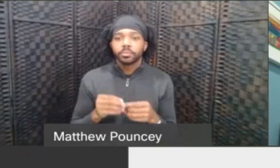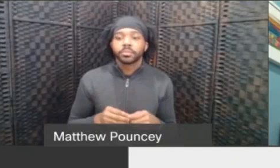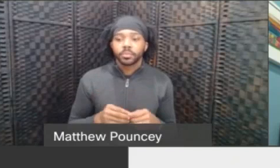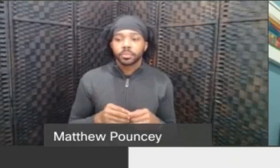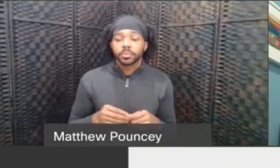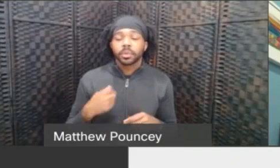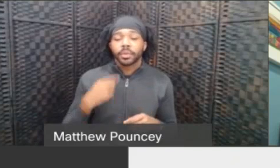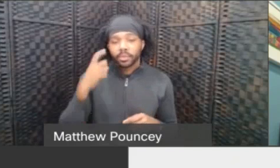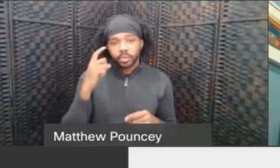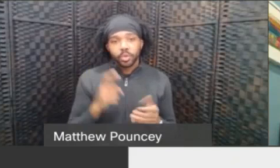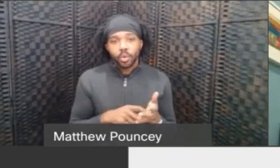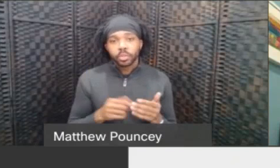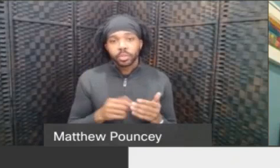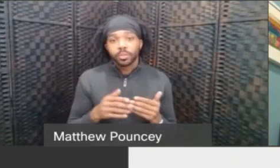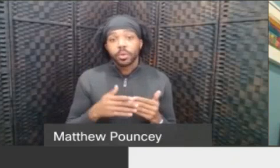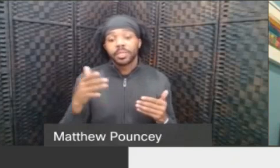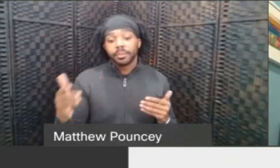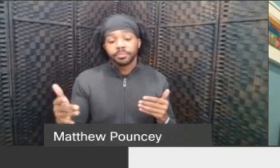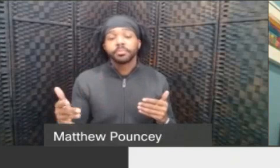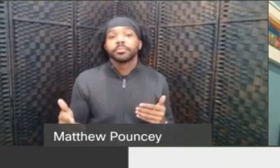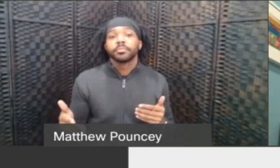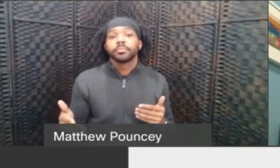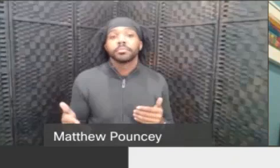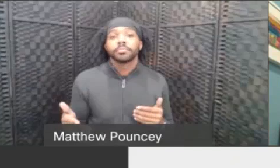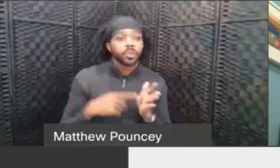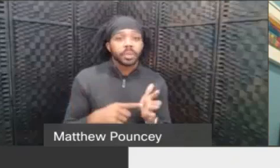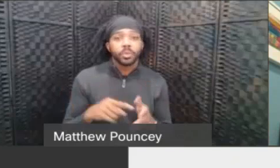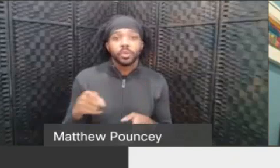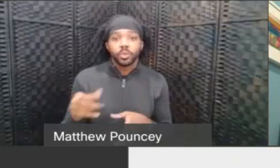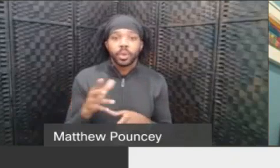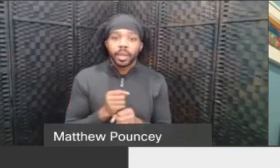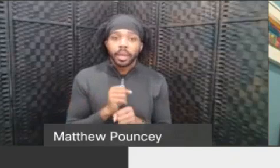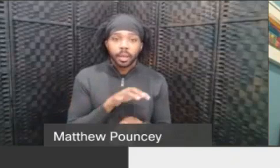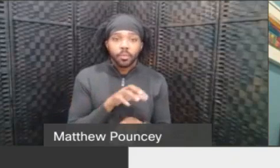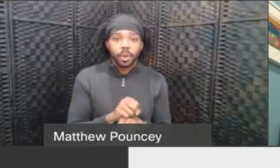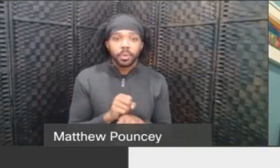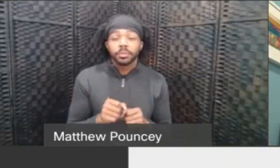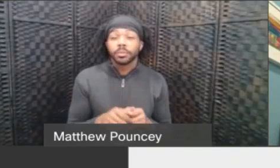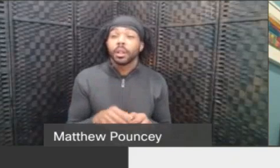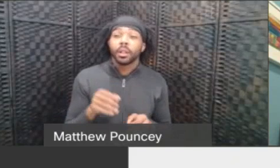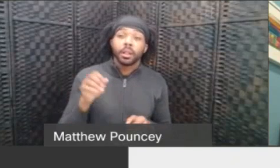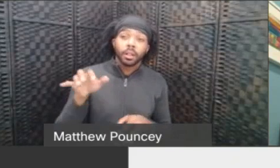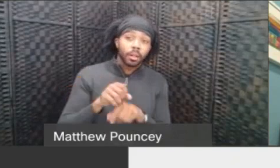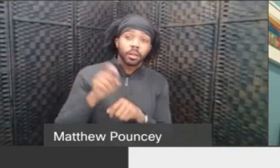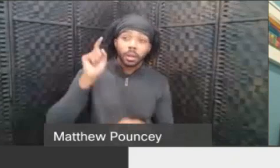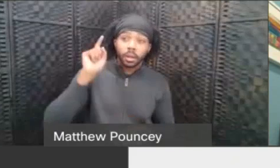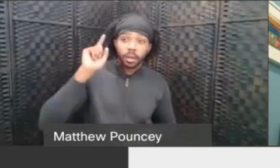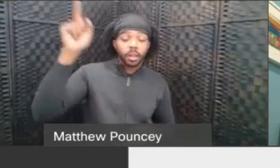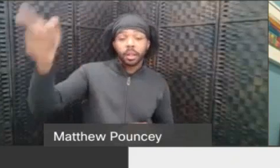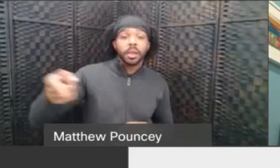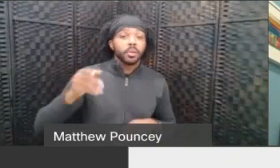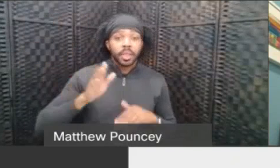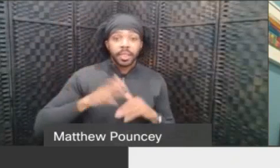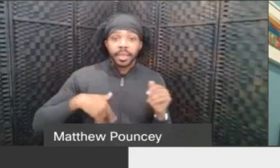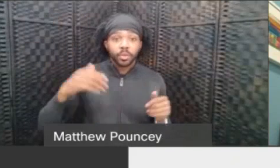I've seen is that, let's say you get an appointment that's scheduled out longer than is recommended.